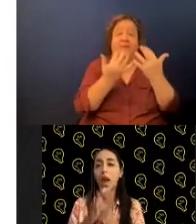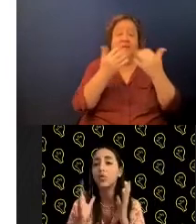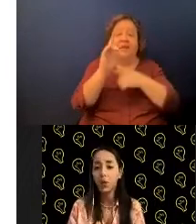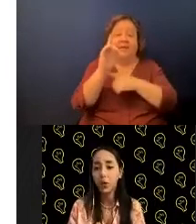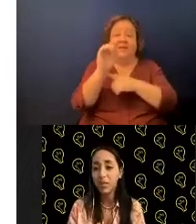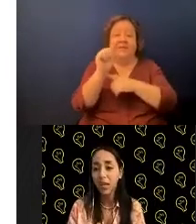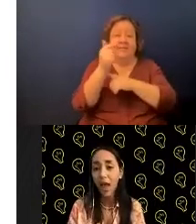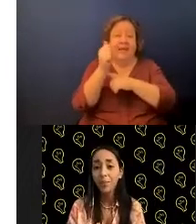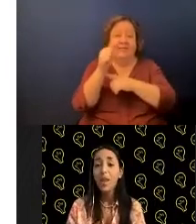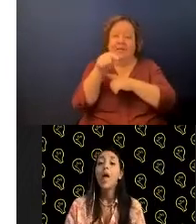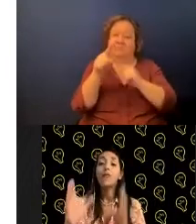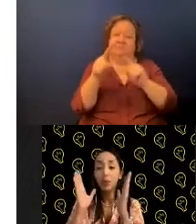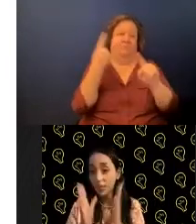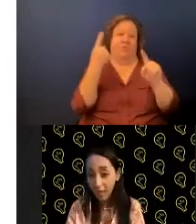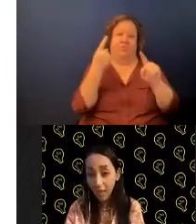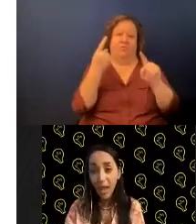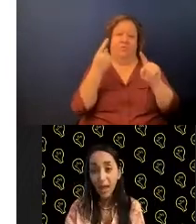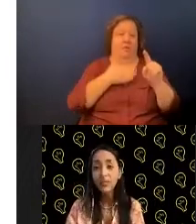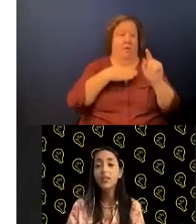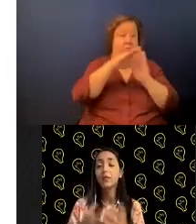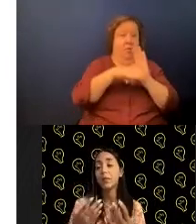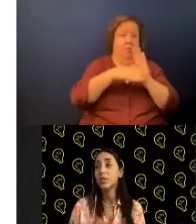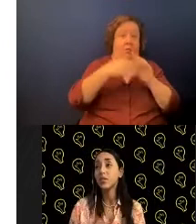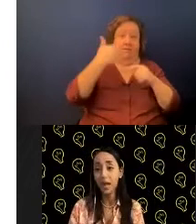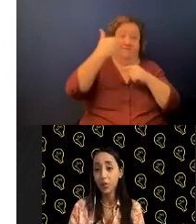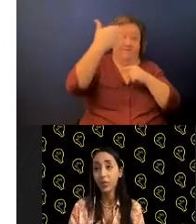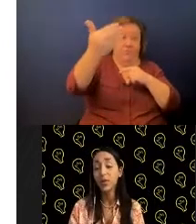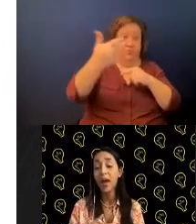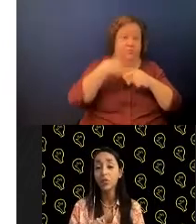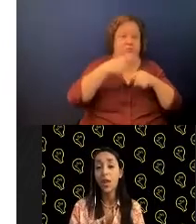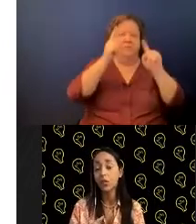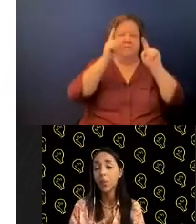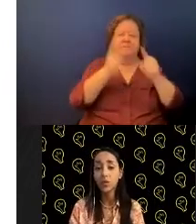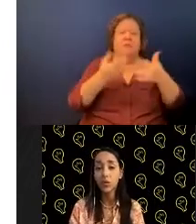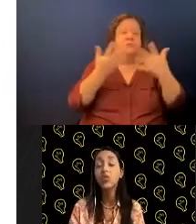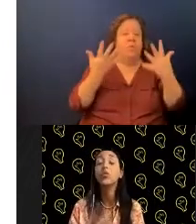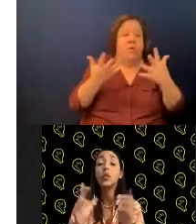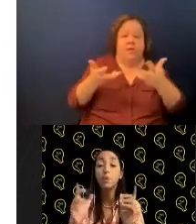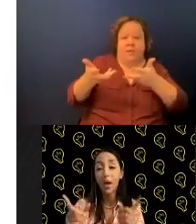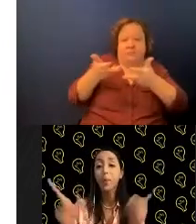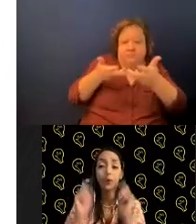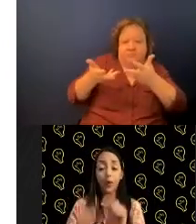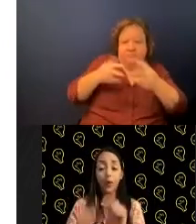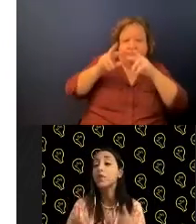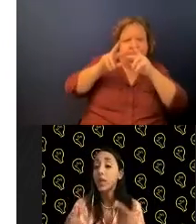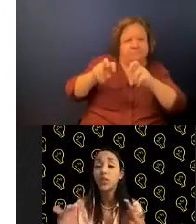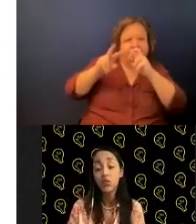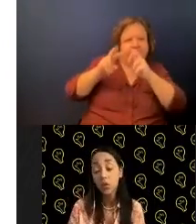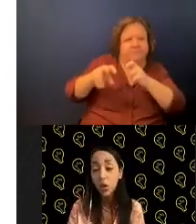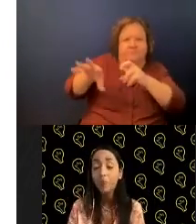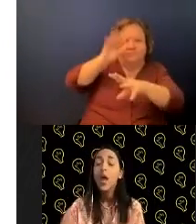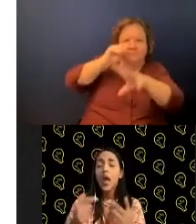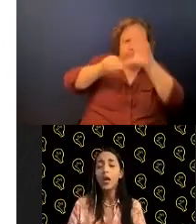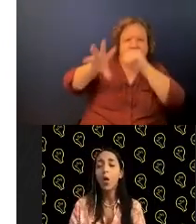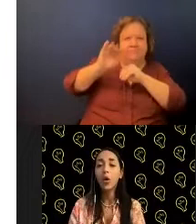we have to learn from data, from the data analysis, and from the data dashboards. We actually have the opportunity to develop our very own data